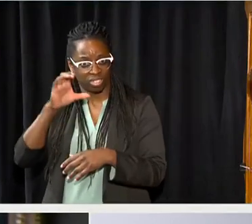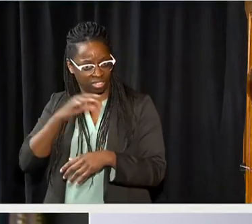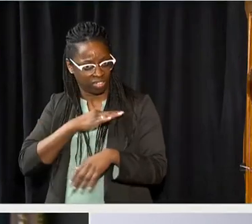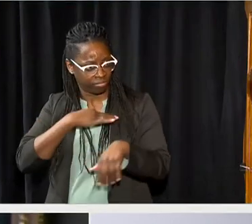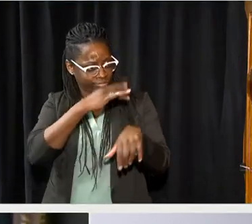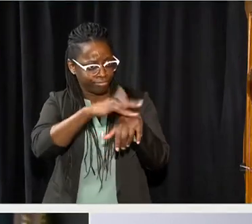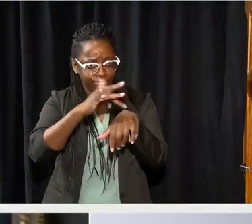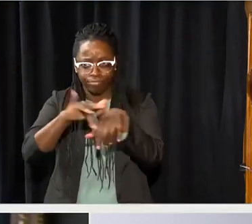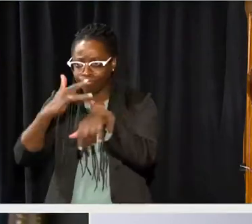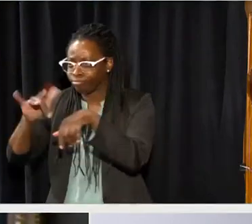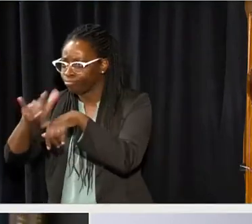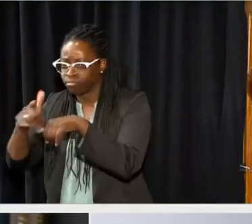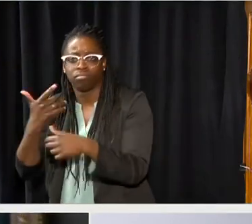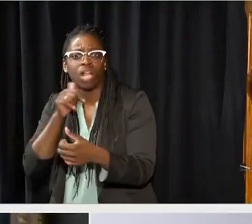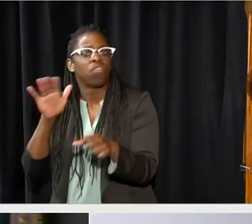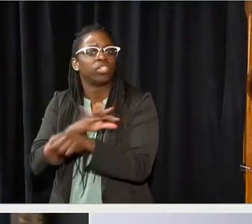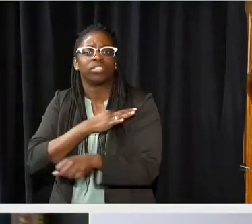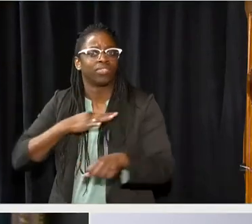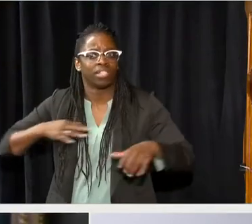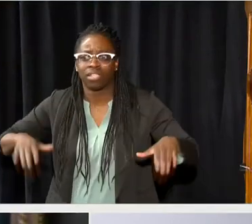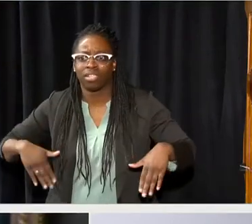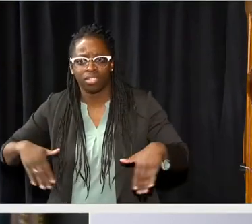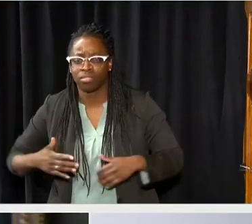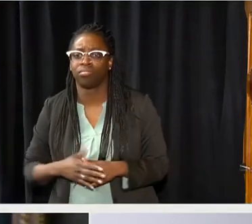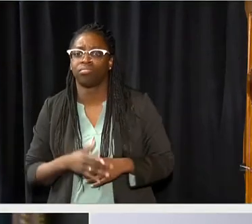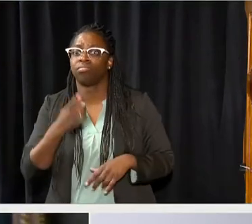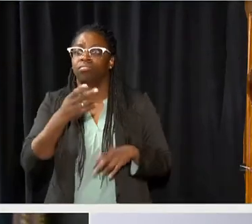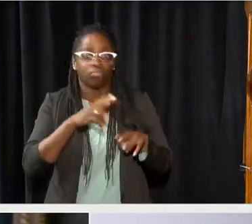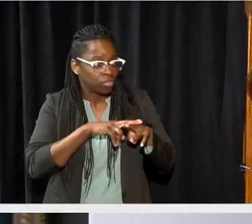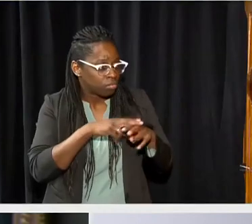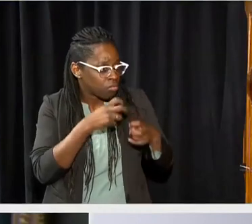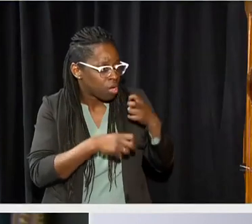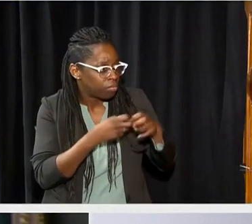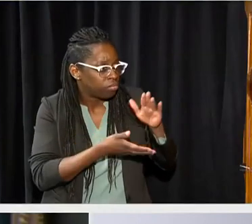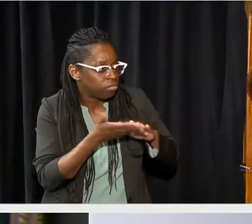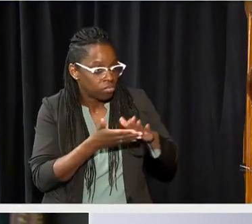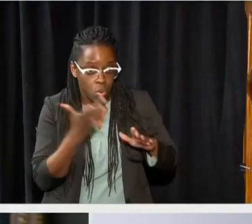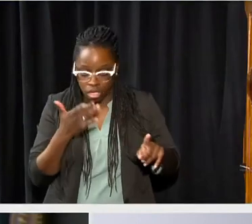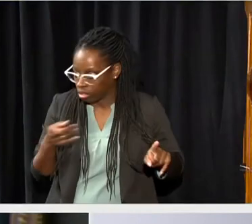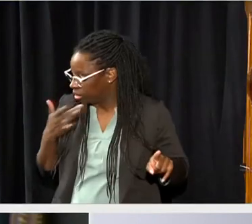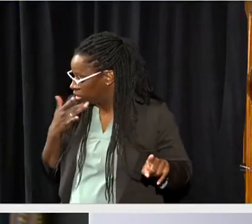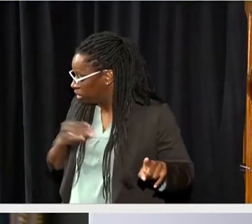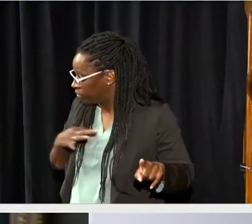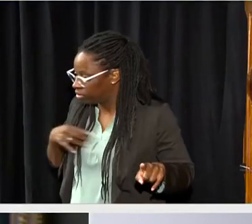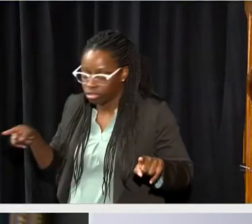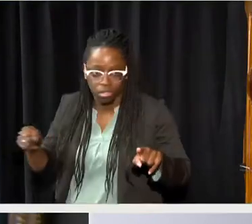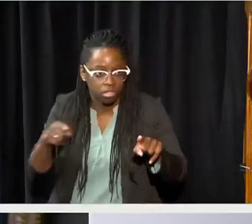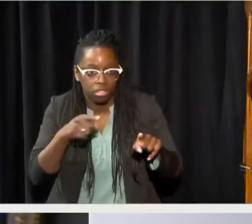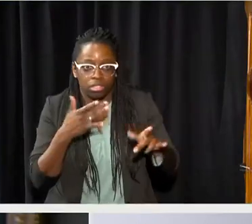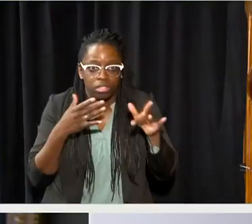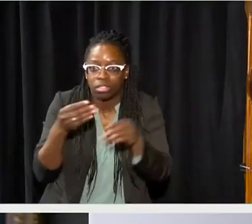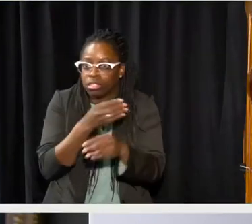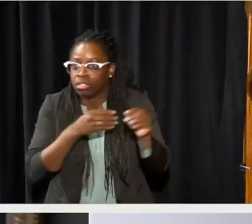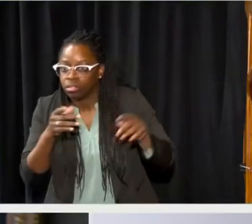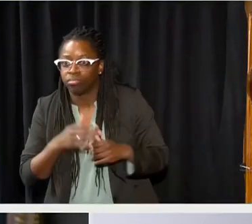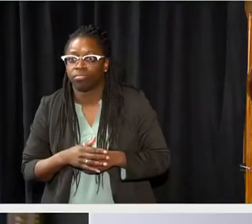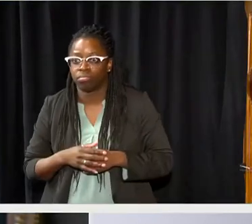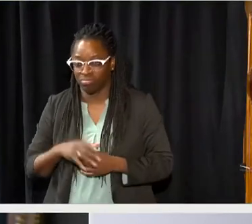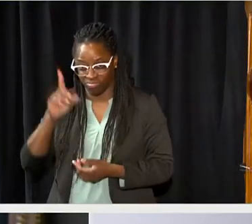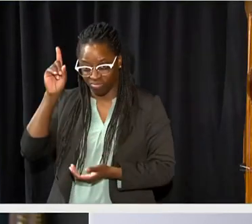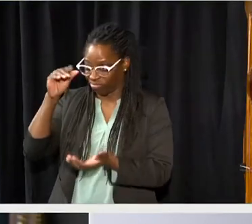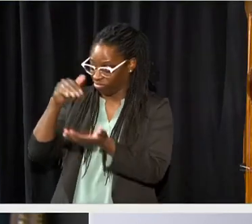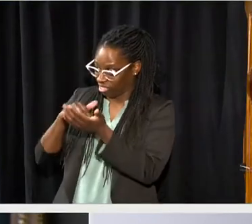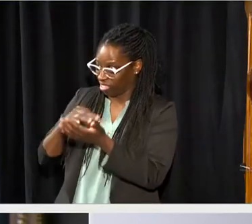a year ago. It's no surprise the trains weren't running on time. So we pledged to hire 1,000 new workers at the